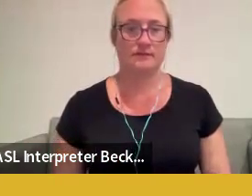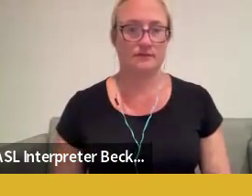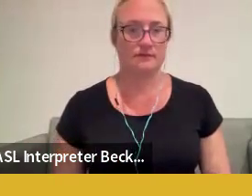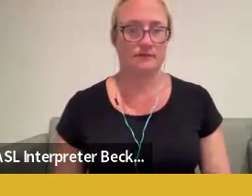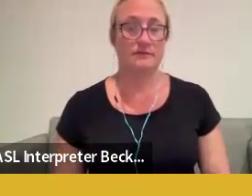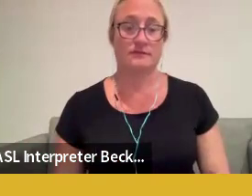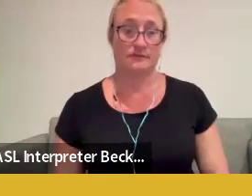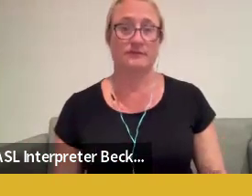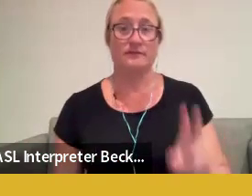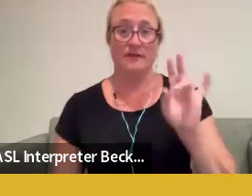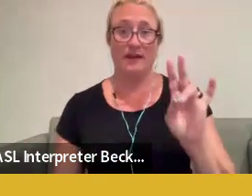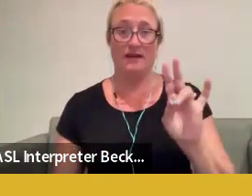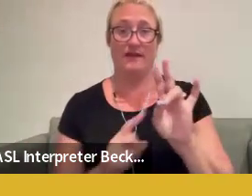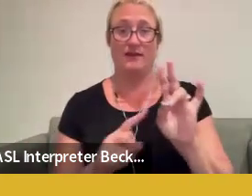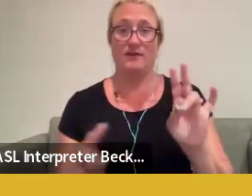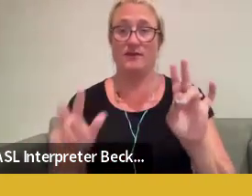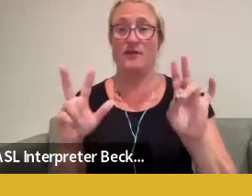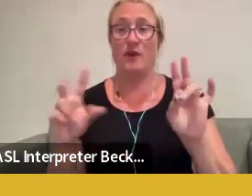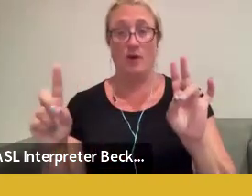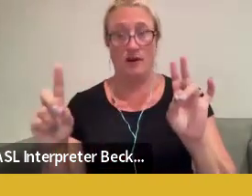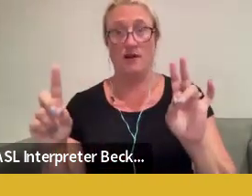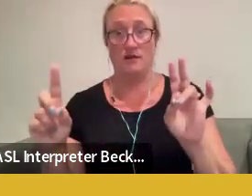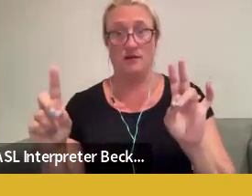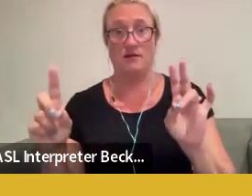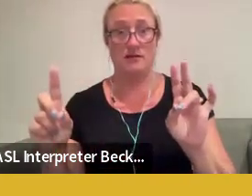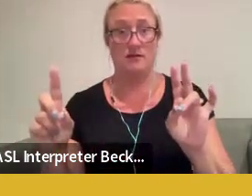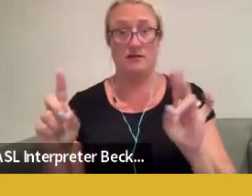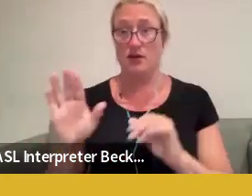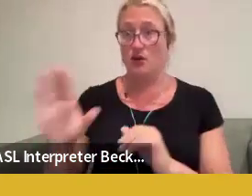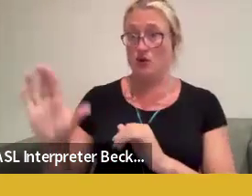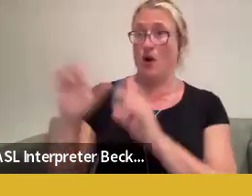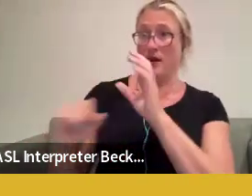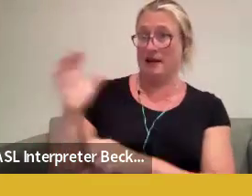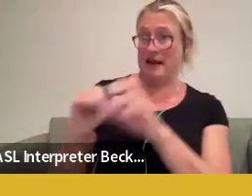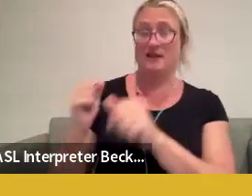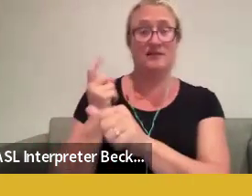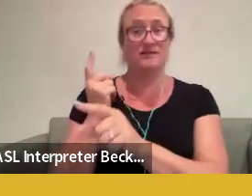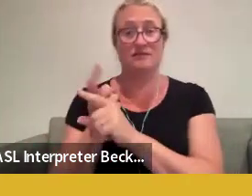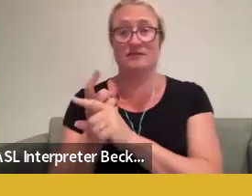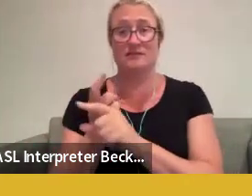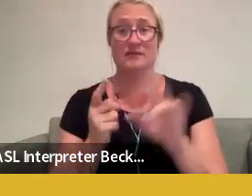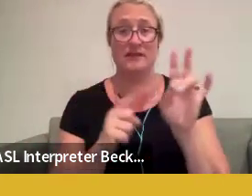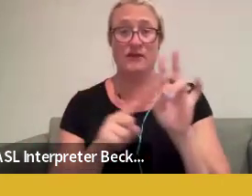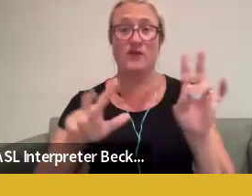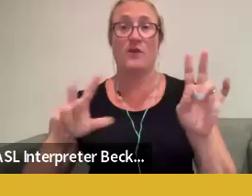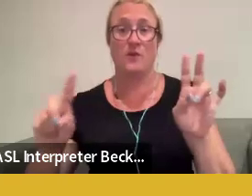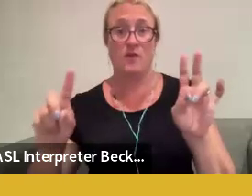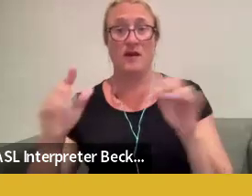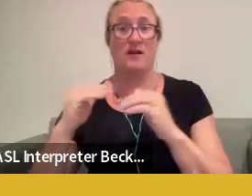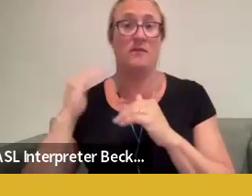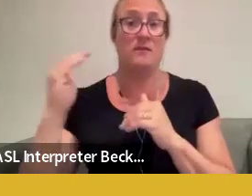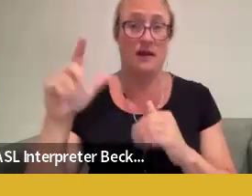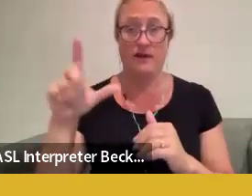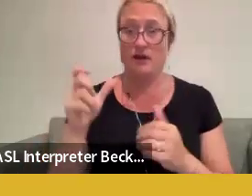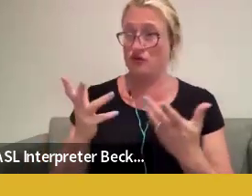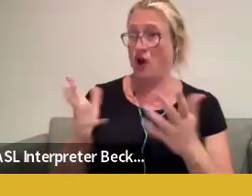Between 7 and 31 days. So these guesses are all on track. We'll have between 7 and 31 days above 100 degrees. We already had a few this